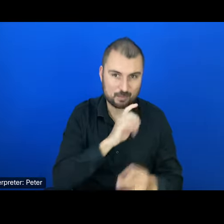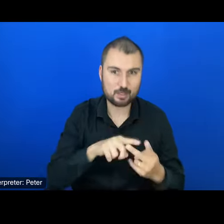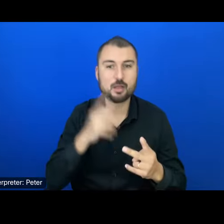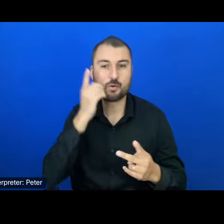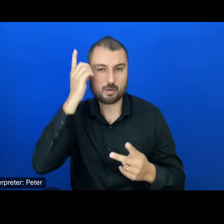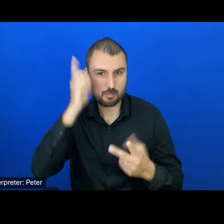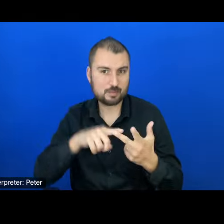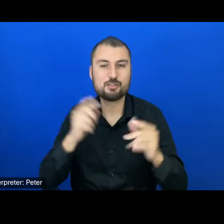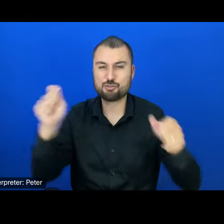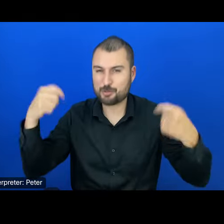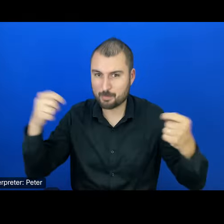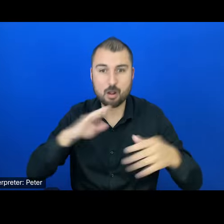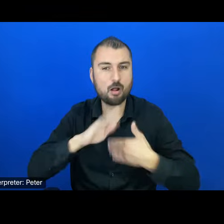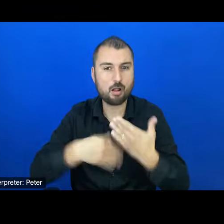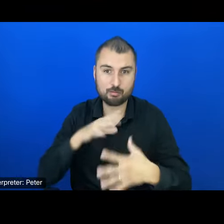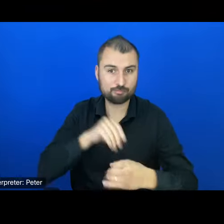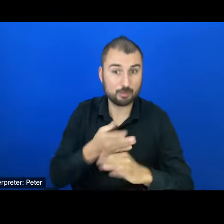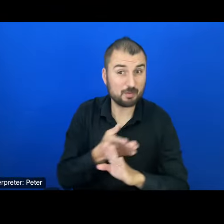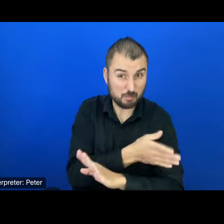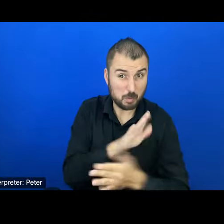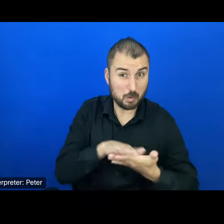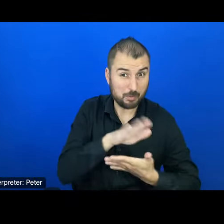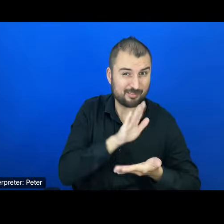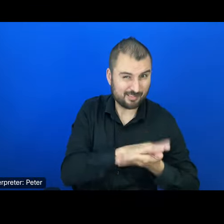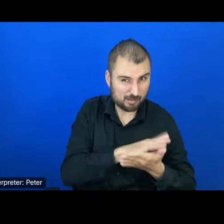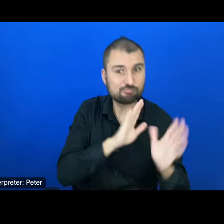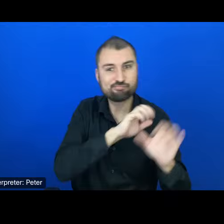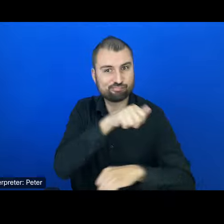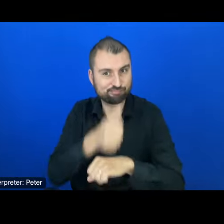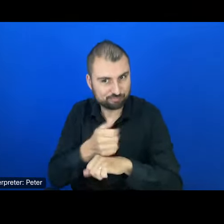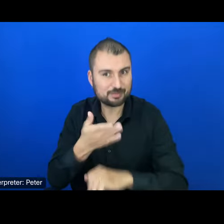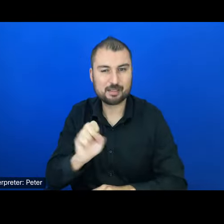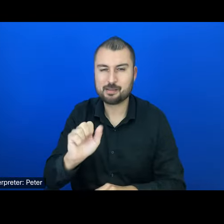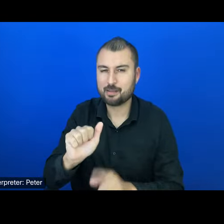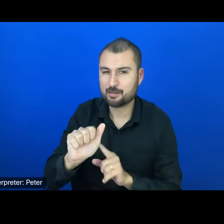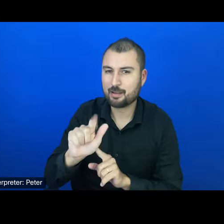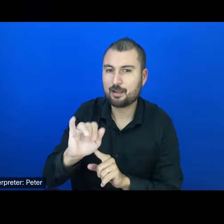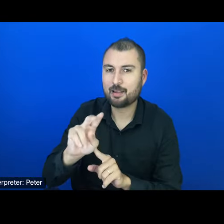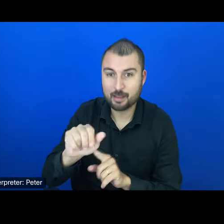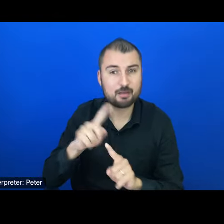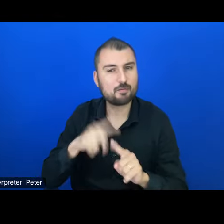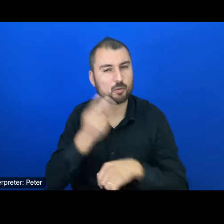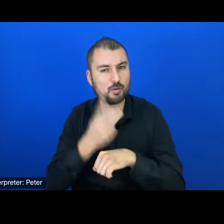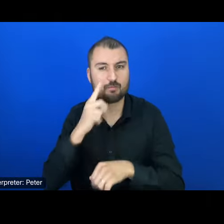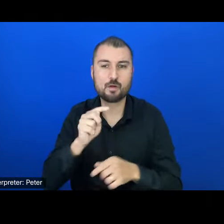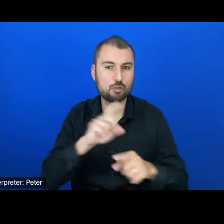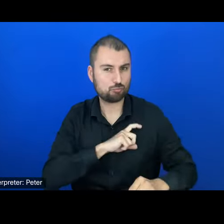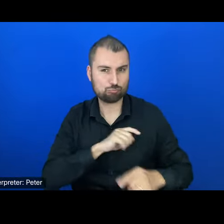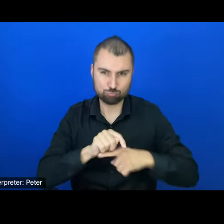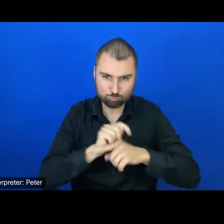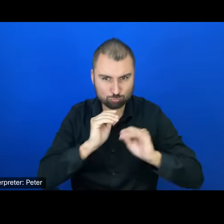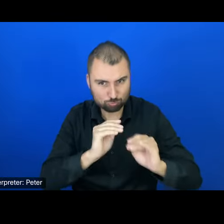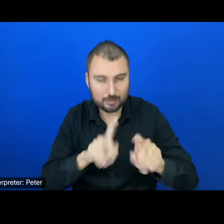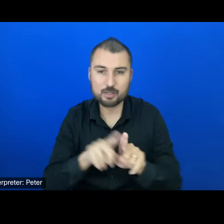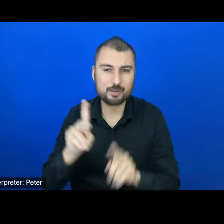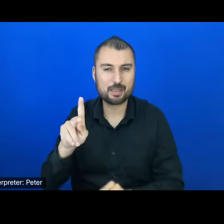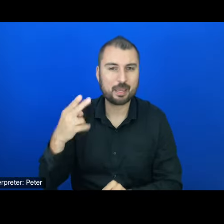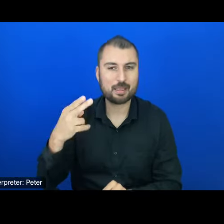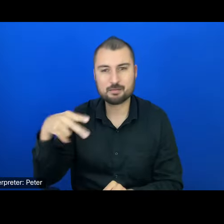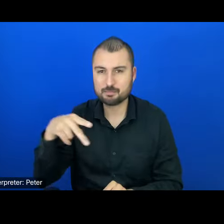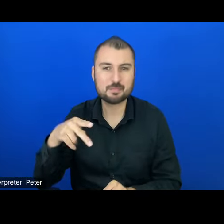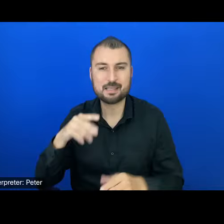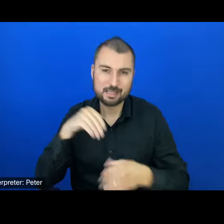gymnasium, all located on a former college campus in Salina. That facility is used for trooper recruit training, KHP in-service